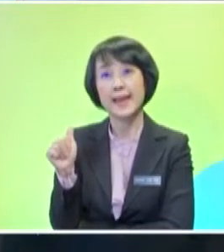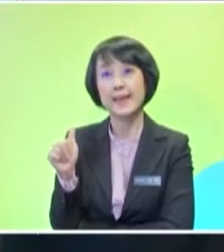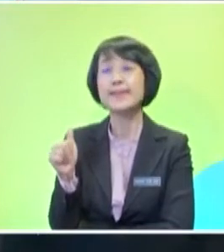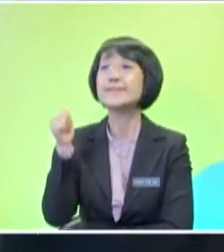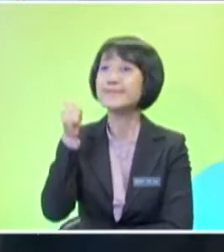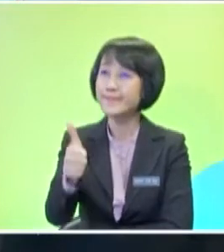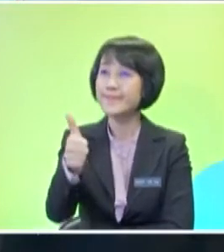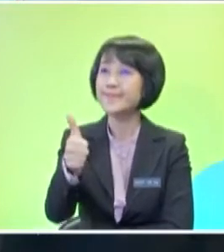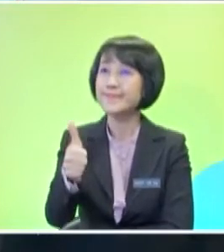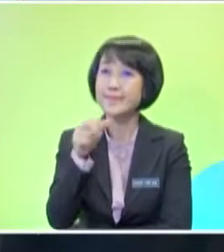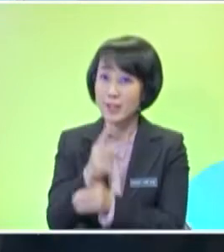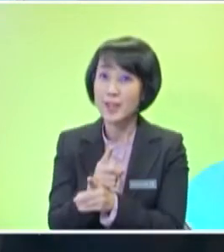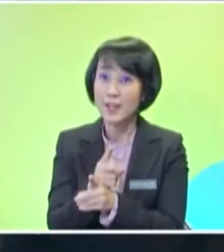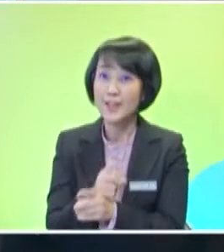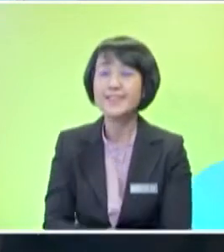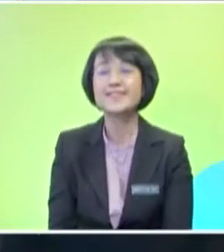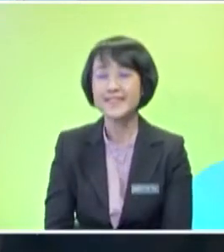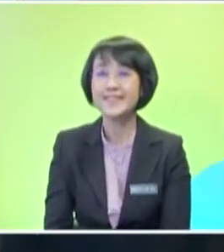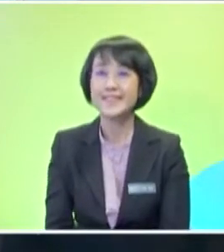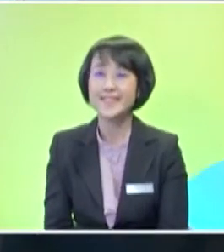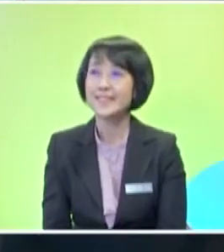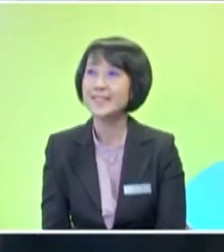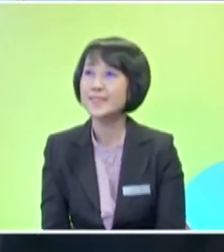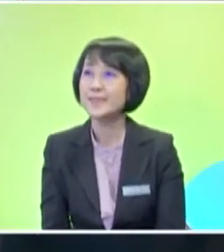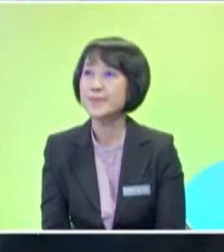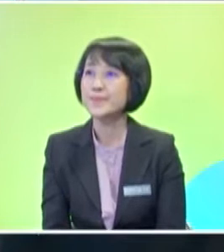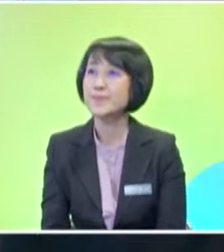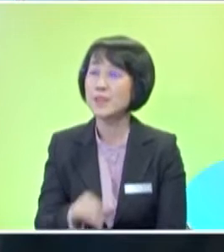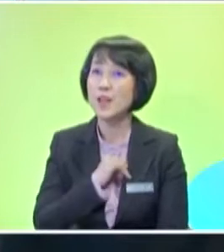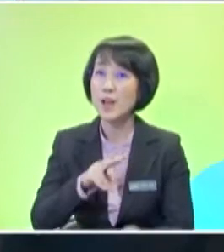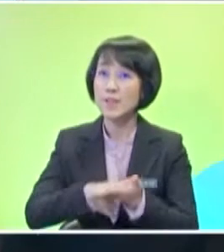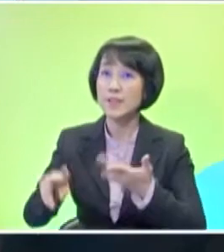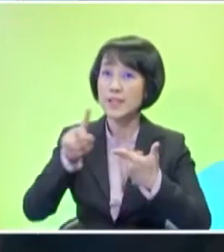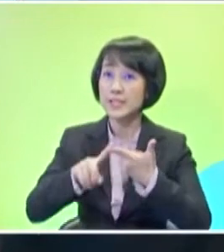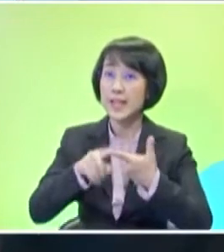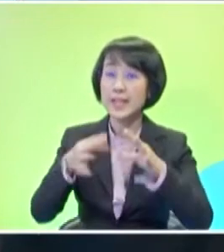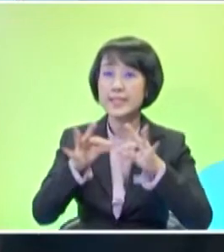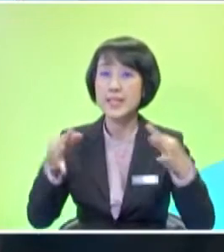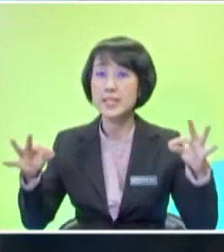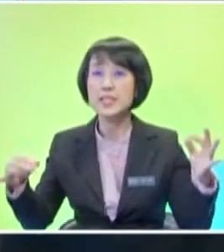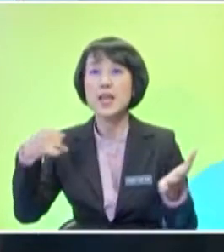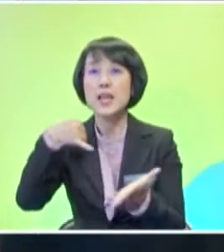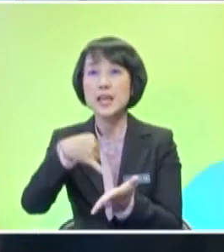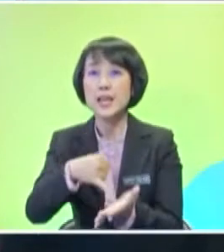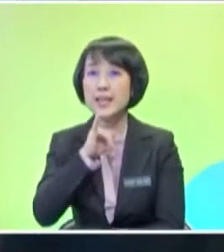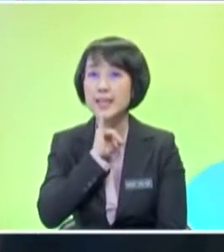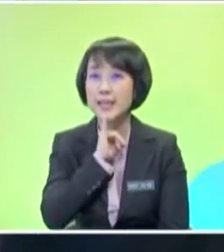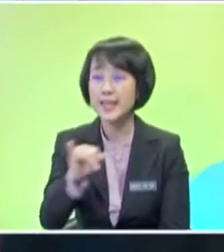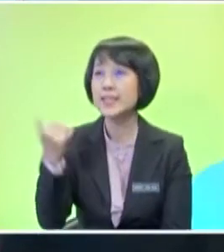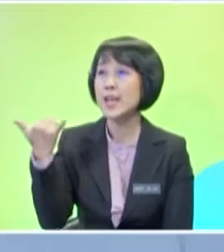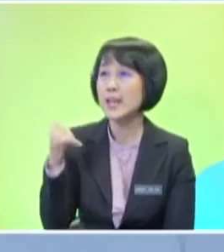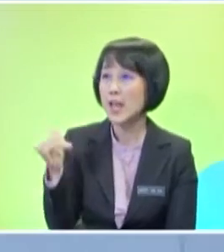Okay. Yes, is that correct? Yes, it is. All correct. Alright. Okay, I'll read the second sentence. It is